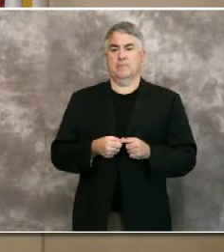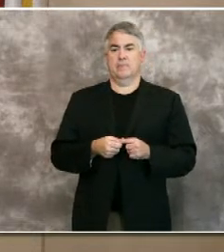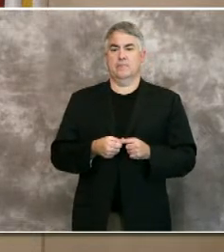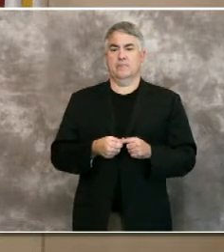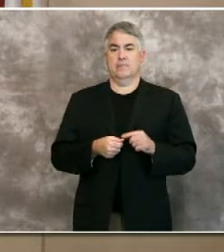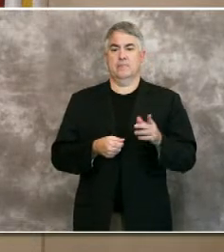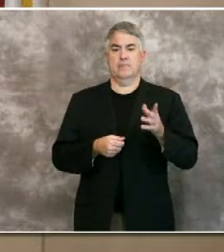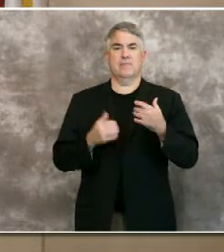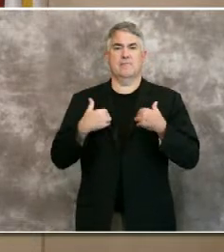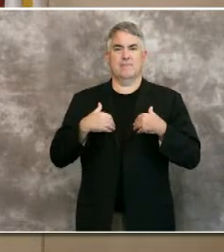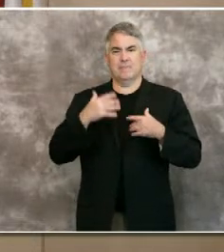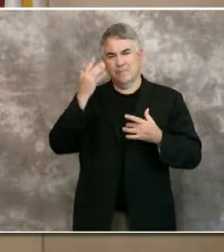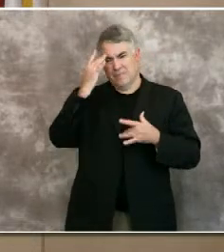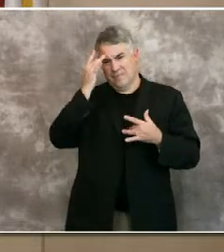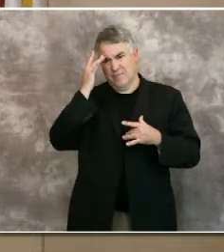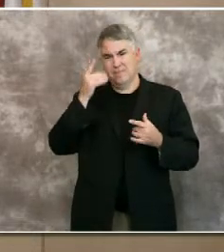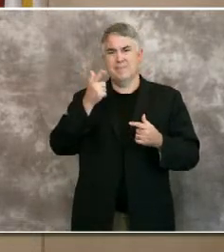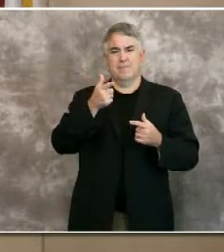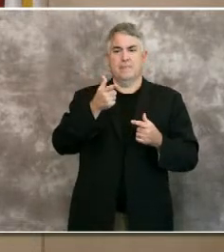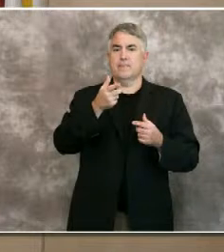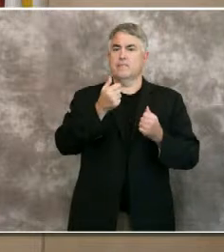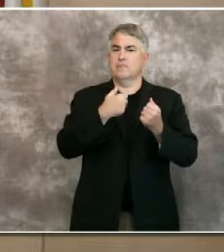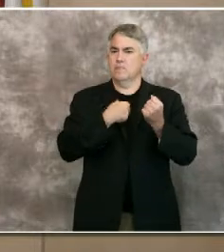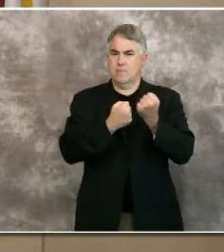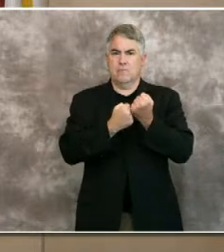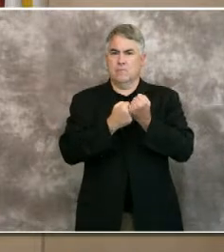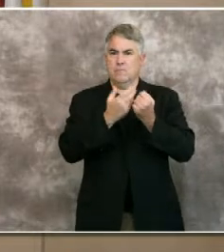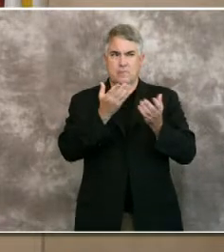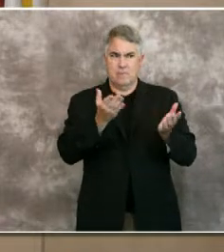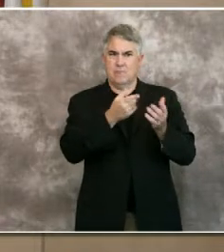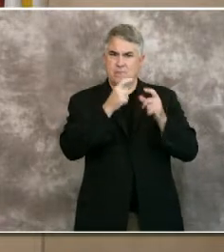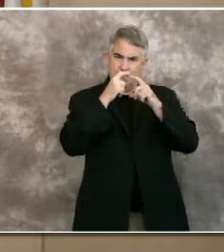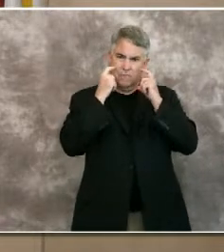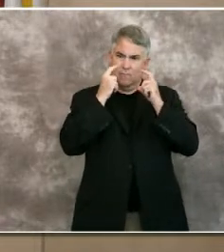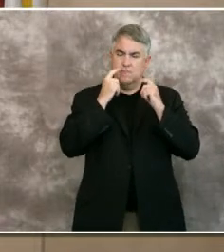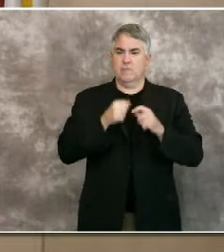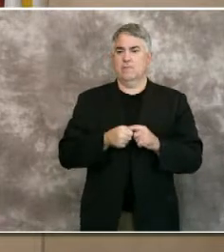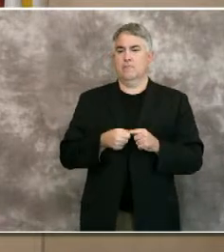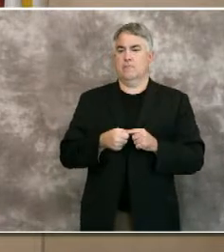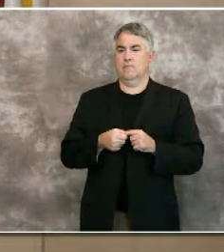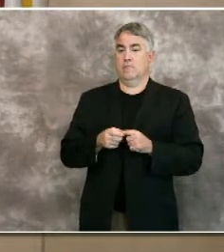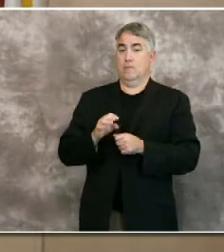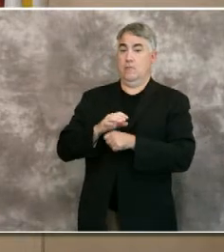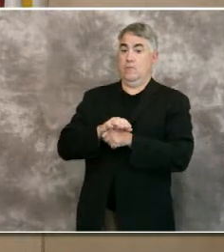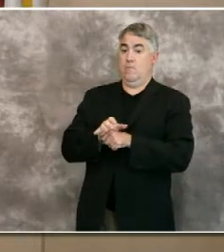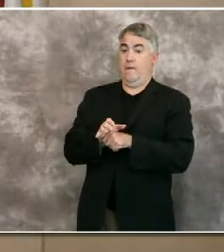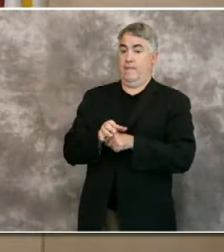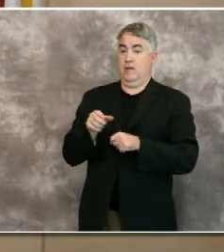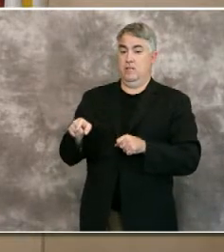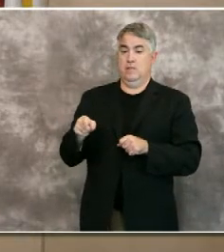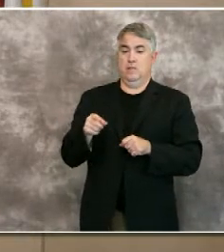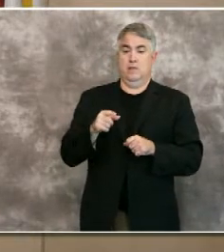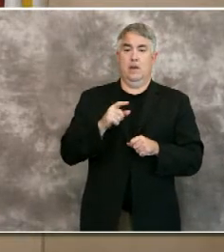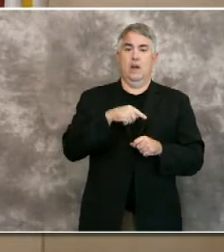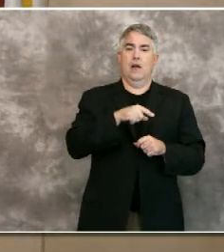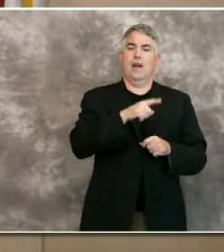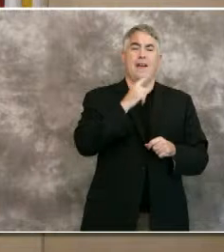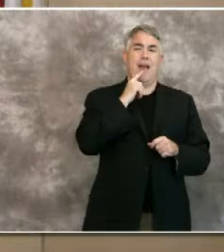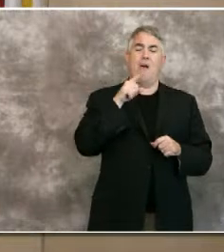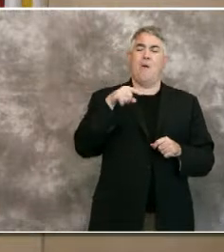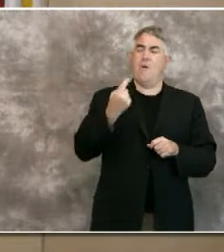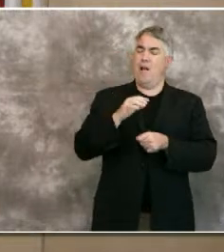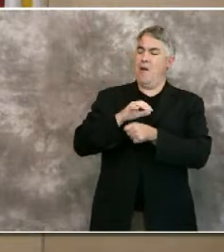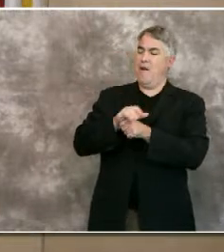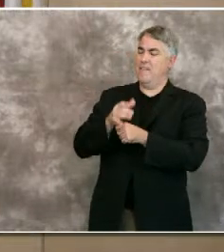of face coverings. Recent studies published over the past 3 months have shown that wearing a face covering has